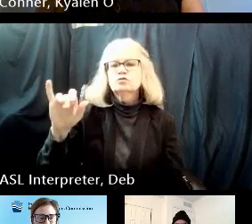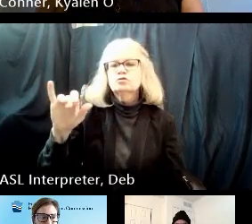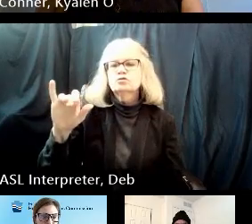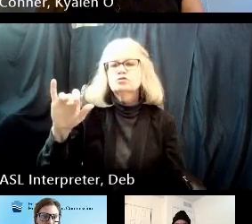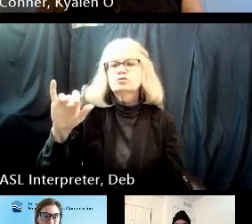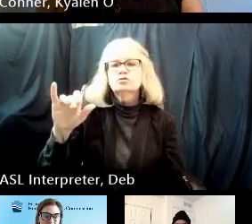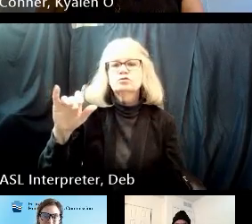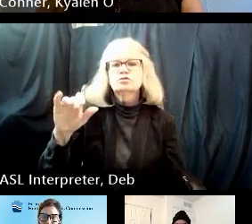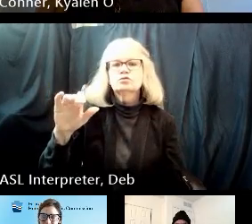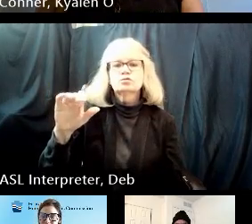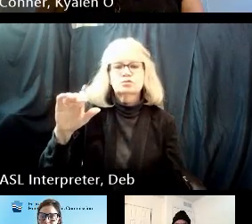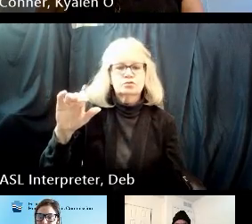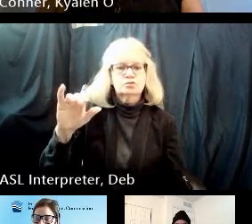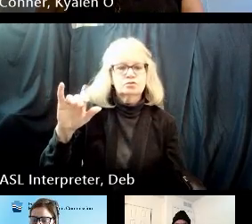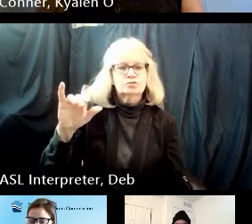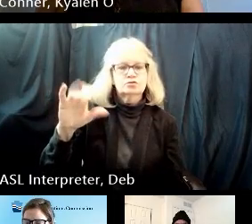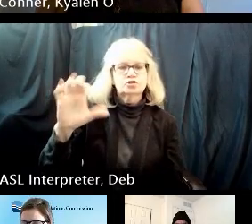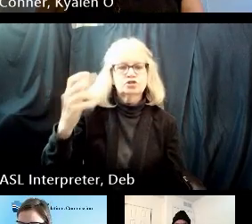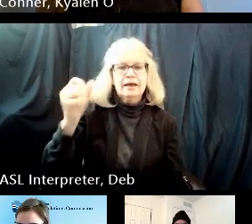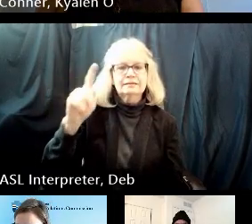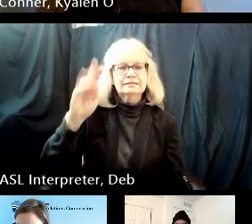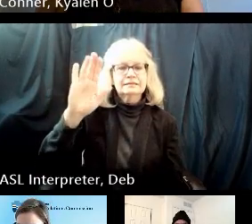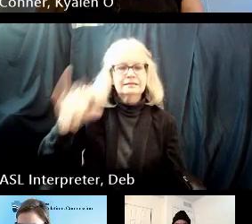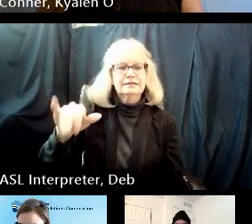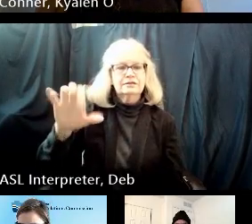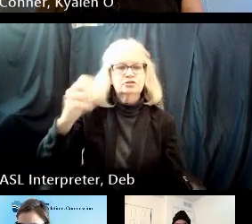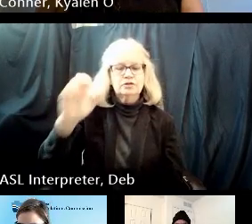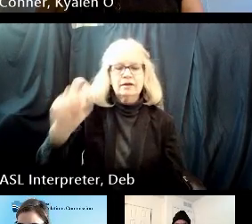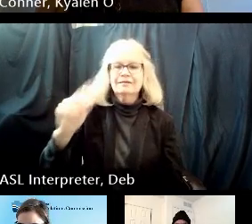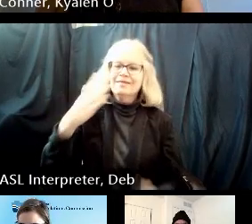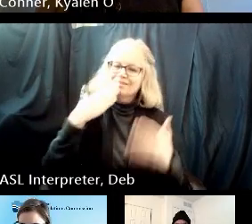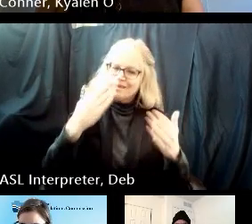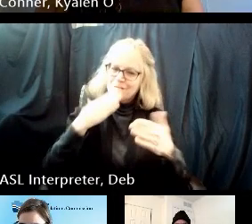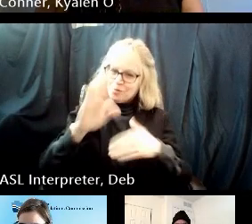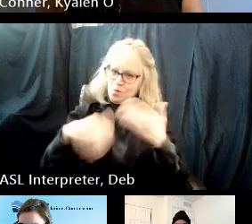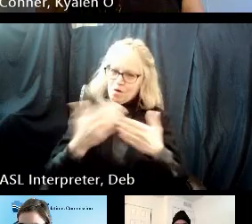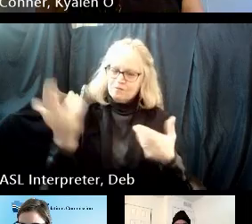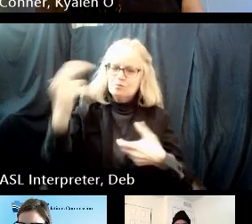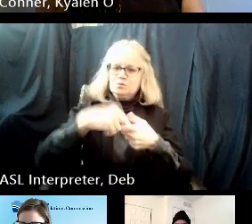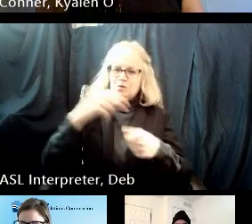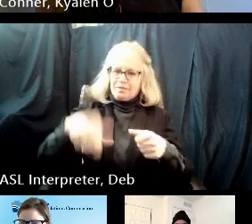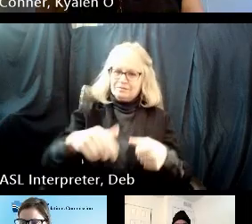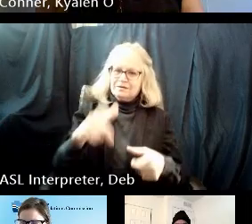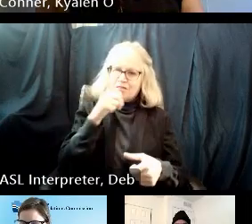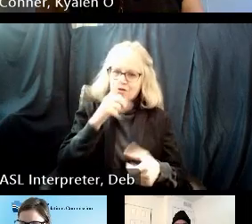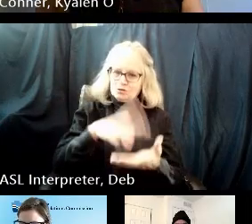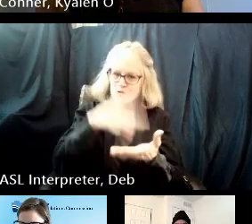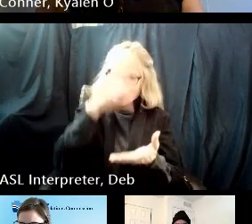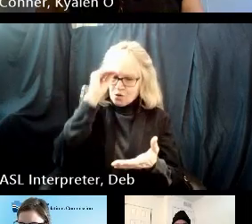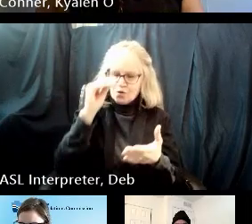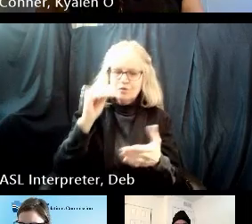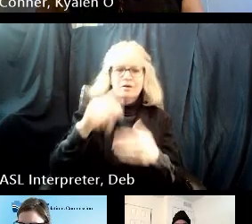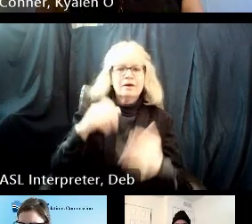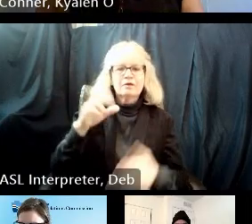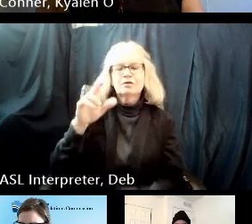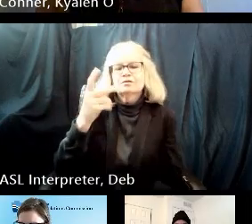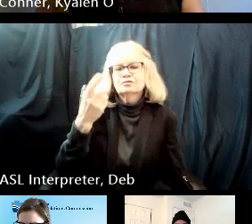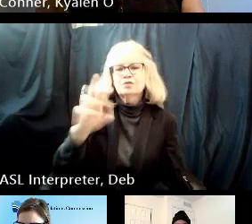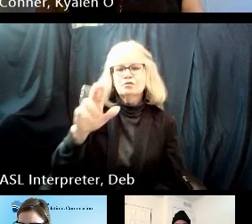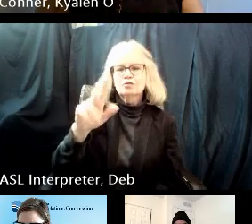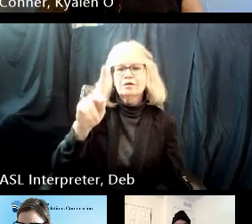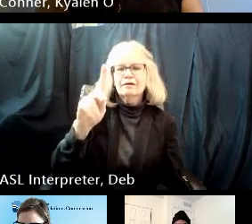Good afternoon, and thank you to everyone for attending today's Diversity Speaks Lunch and Learn, featuring Dr. Kyaien Connor,